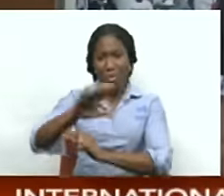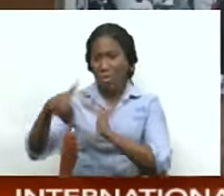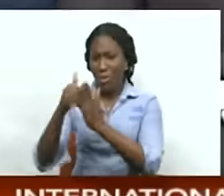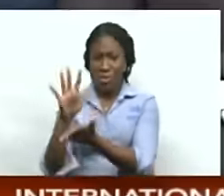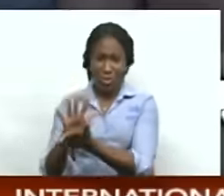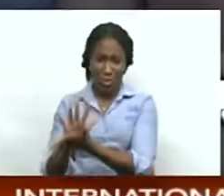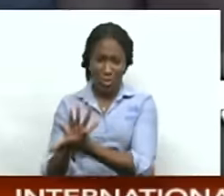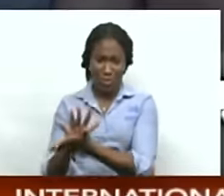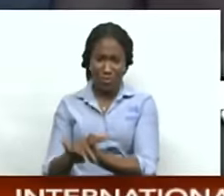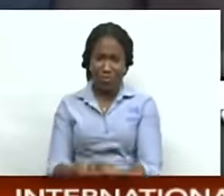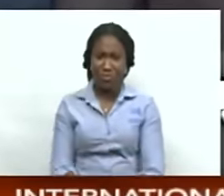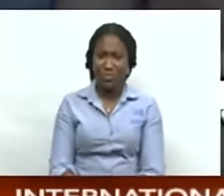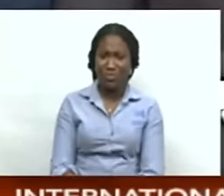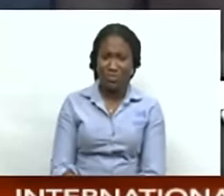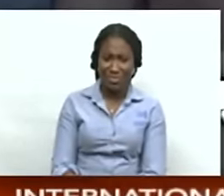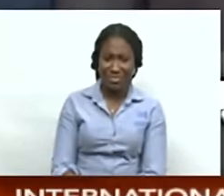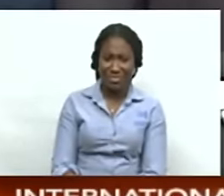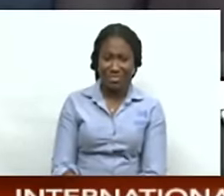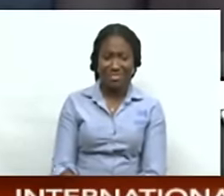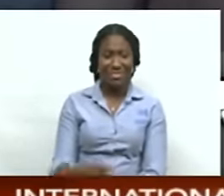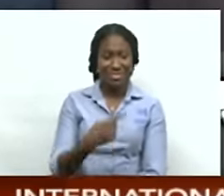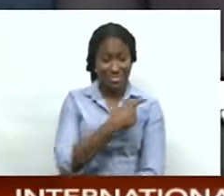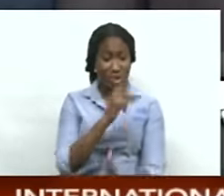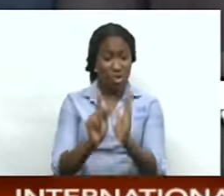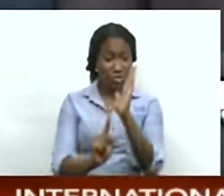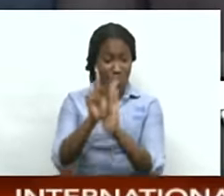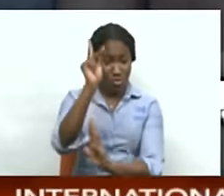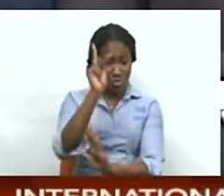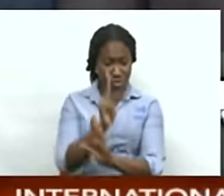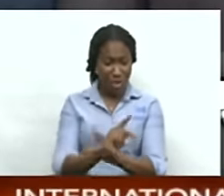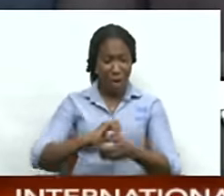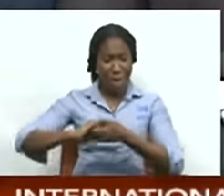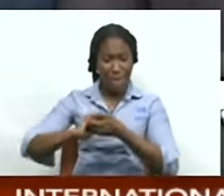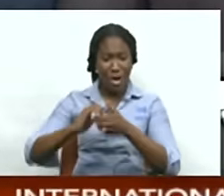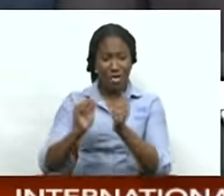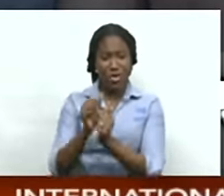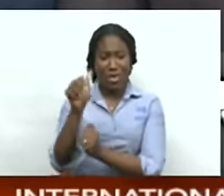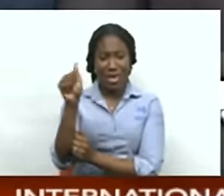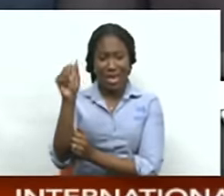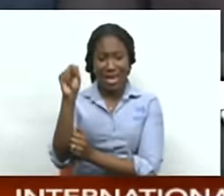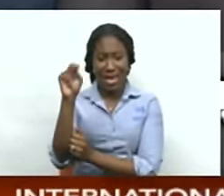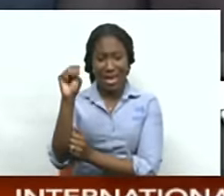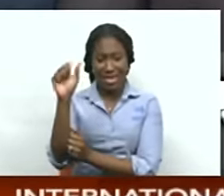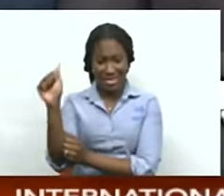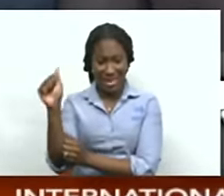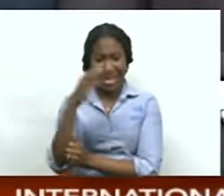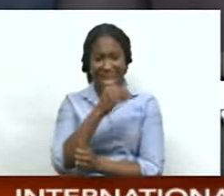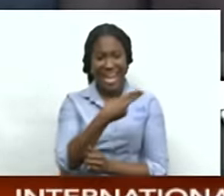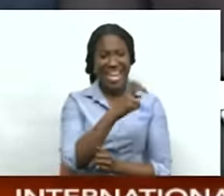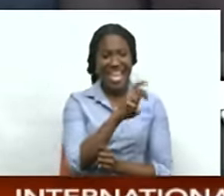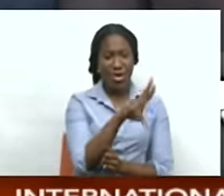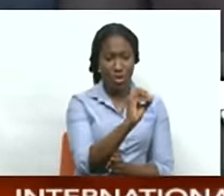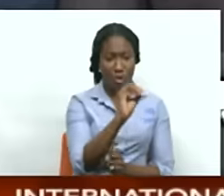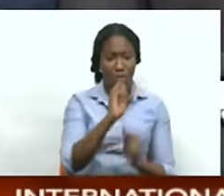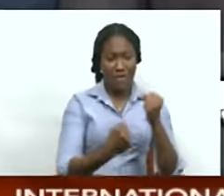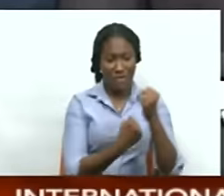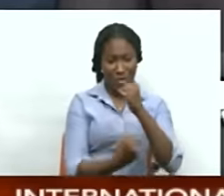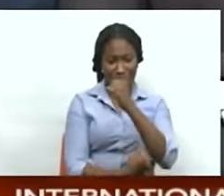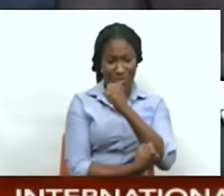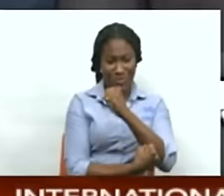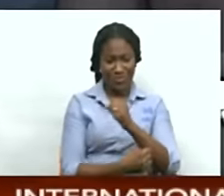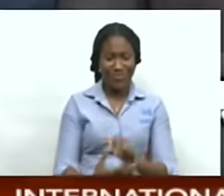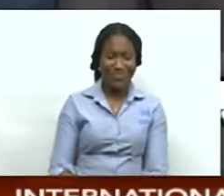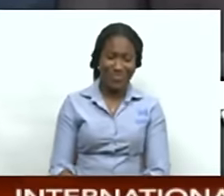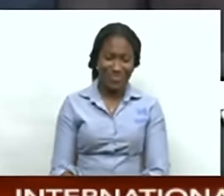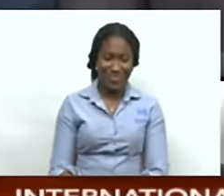The Heroes program is a partnership between Ansa McCall and the Heroes Foundation with support from UNICEF. Well, Nyla Blackman's